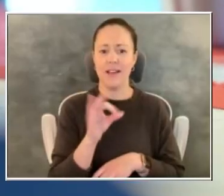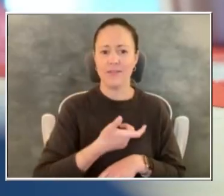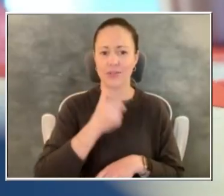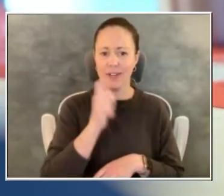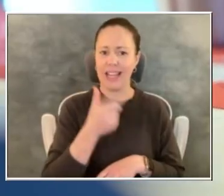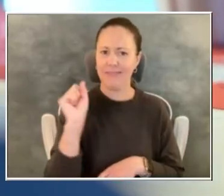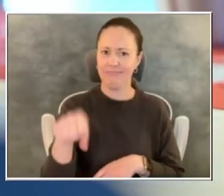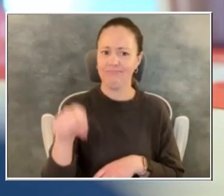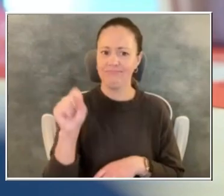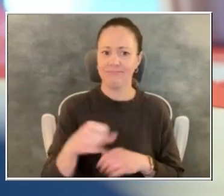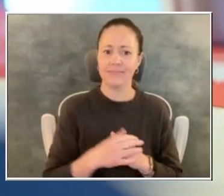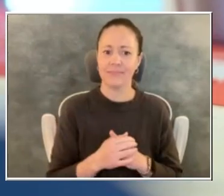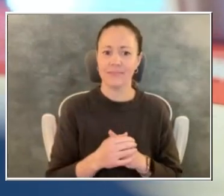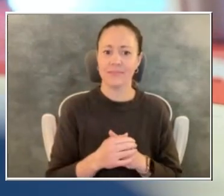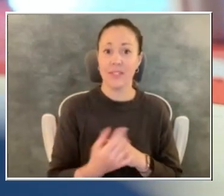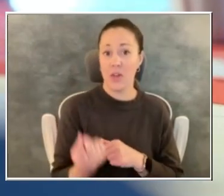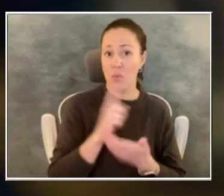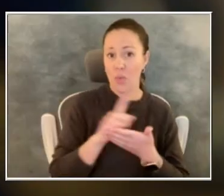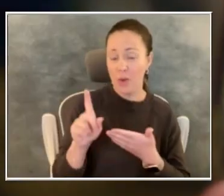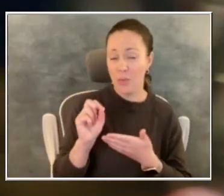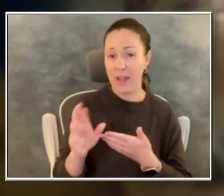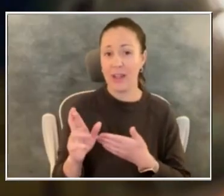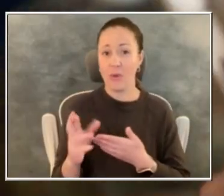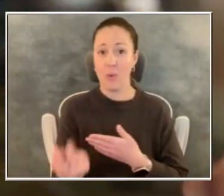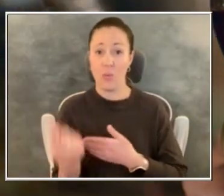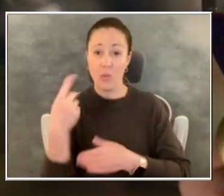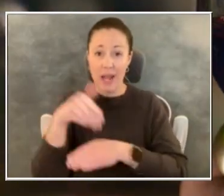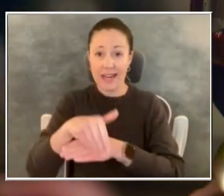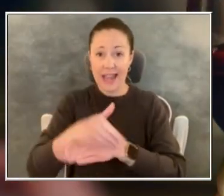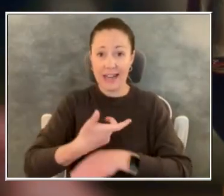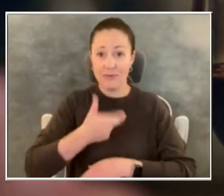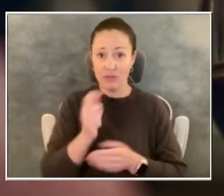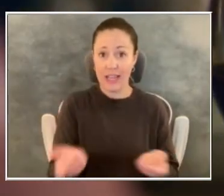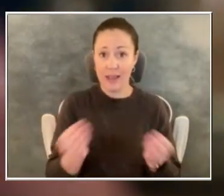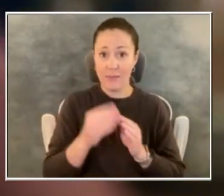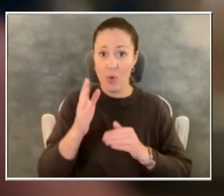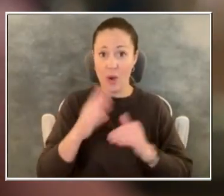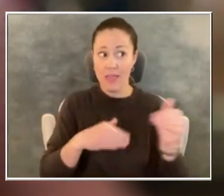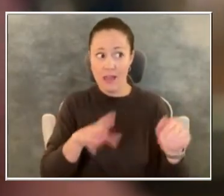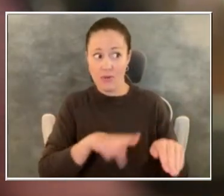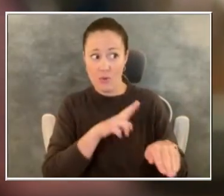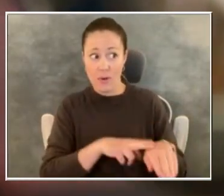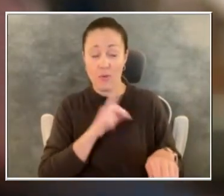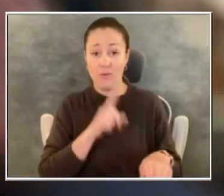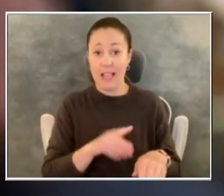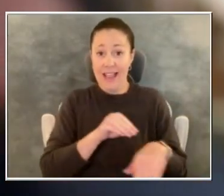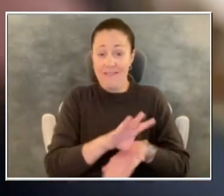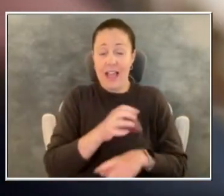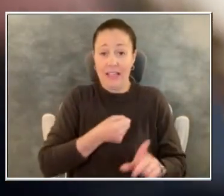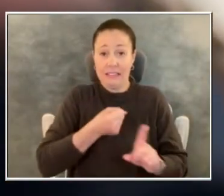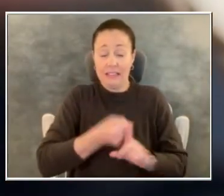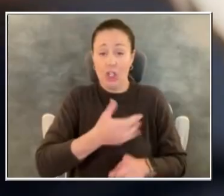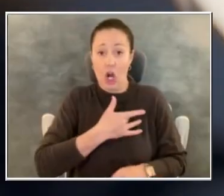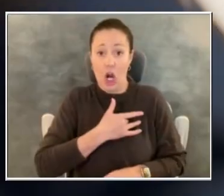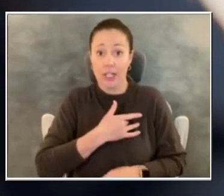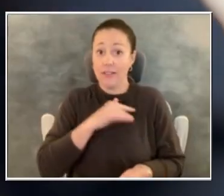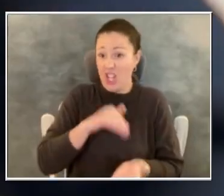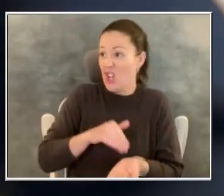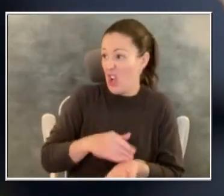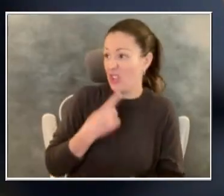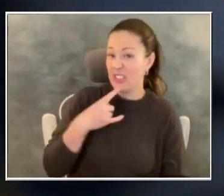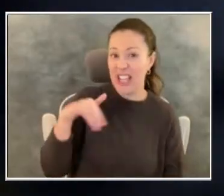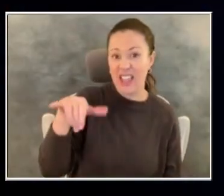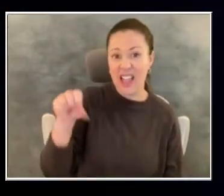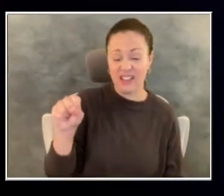can 1 week or even one night of drinking more than usual really have an effect on your heart? Cardiologists say absolutely.